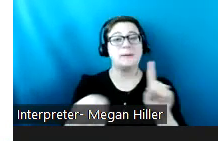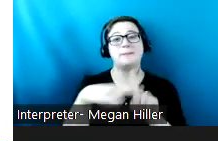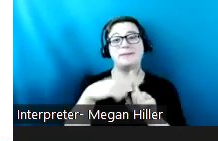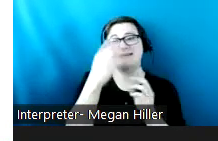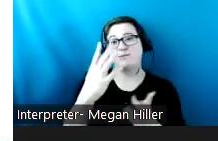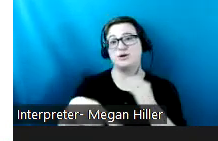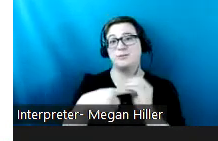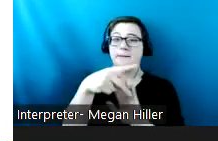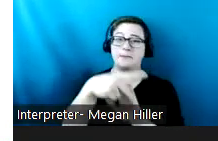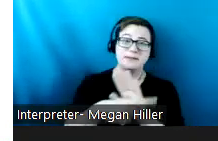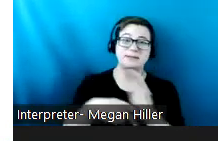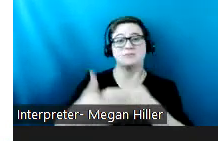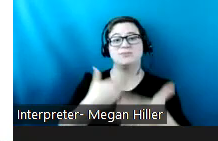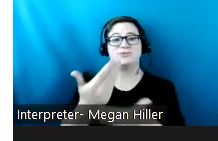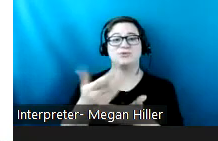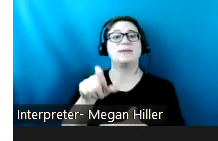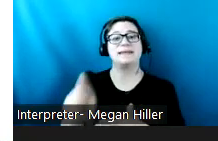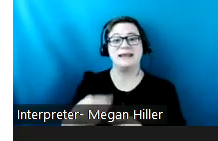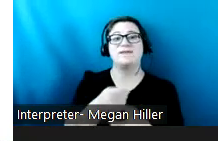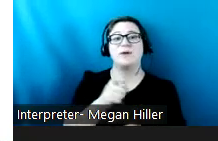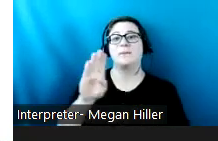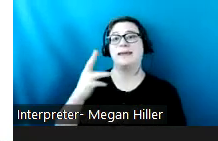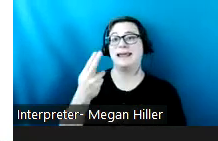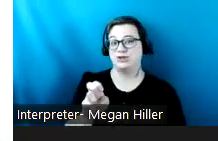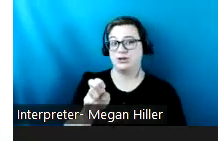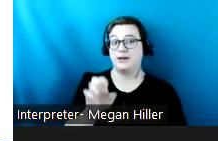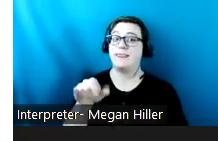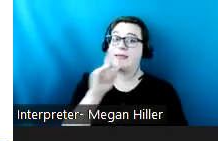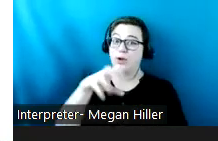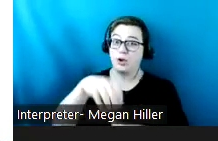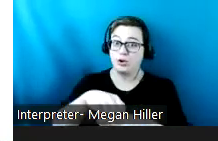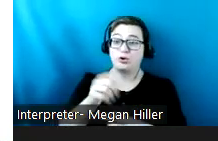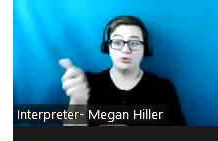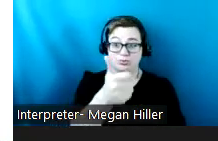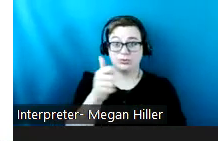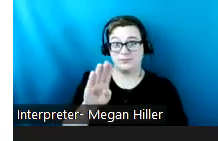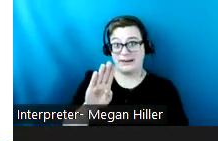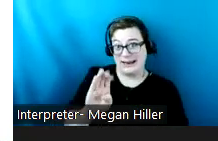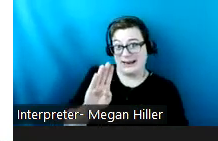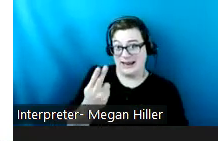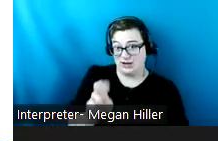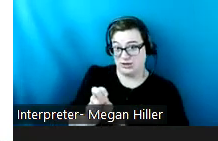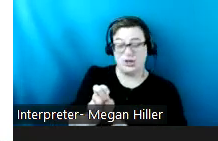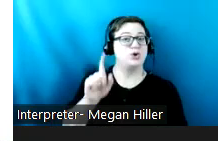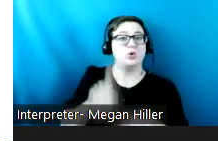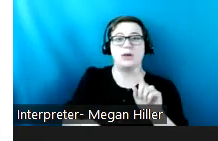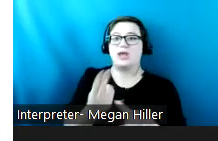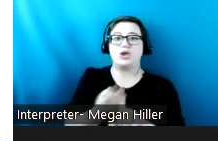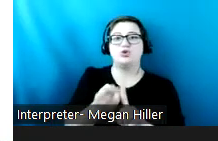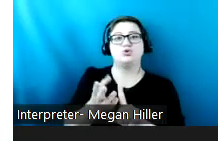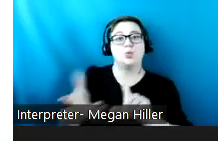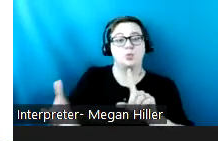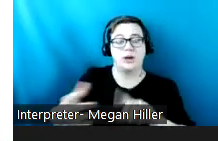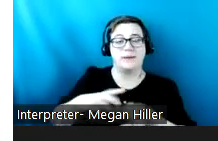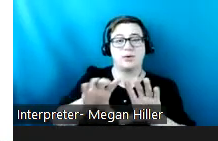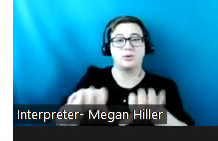and procedures needed by the BHE. Now, this does include, if you are a BHE that you will not use restraint or seclusion, you need